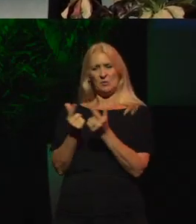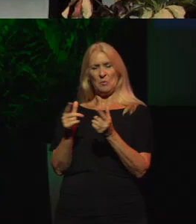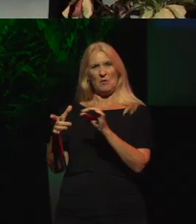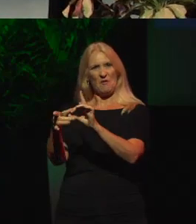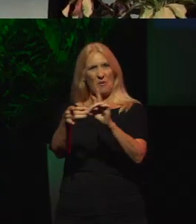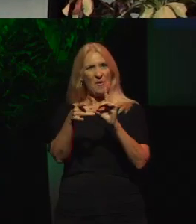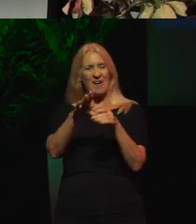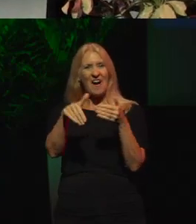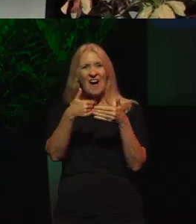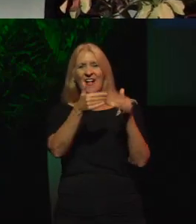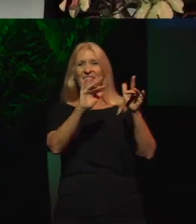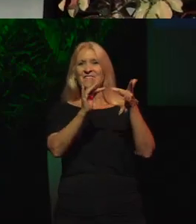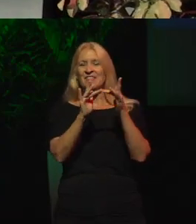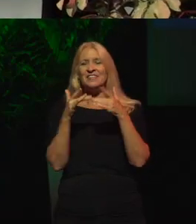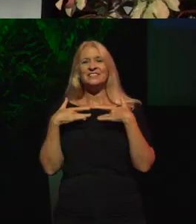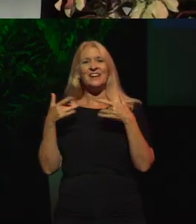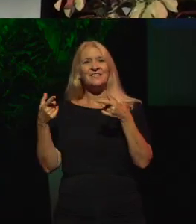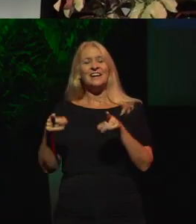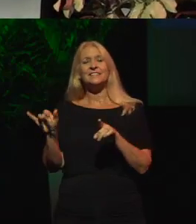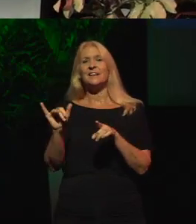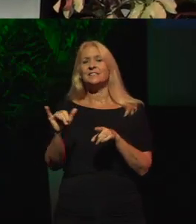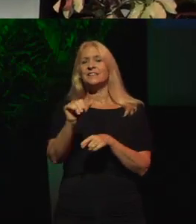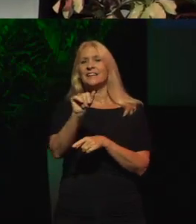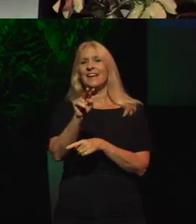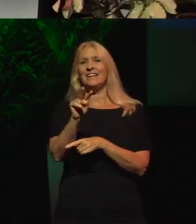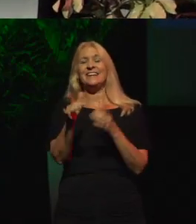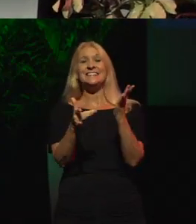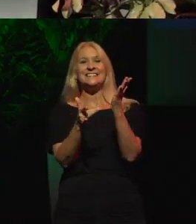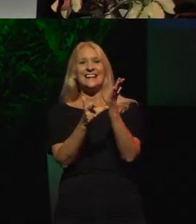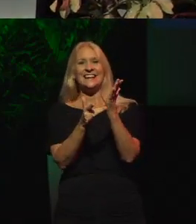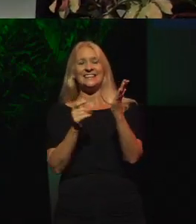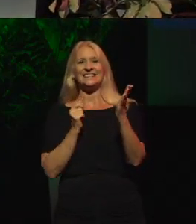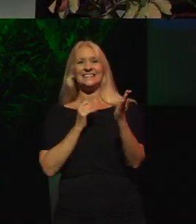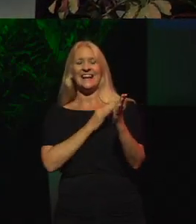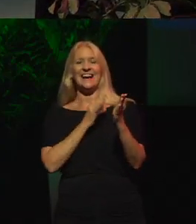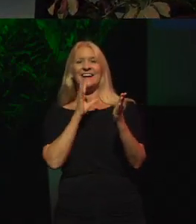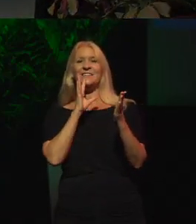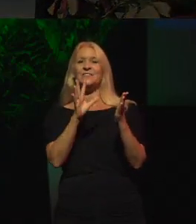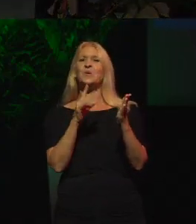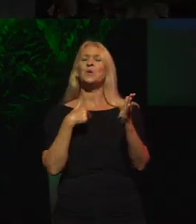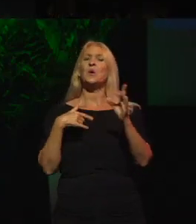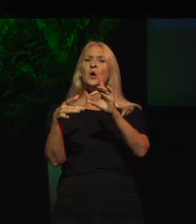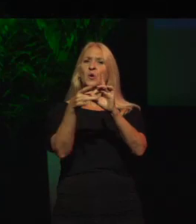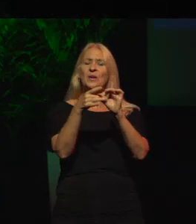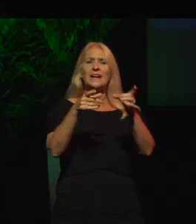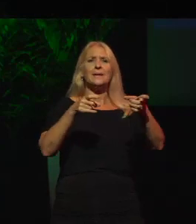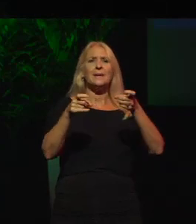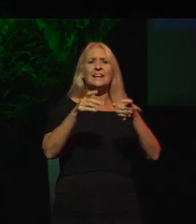our virtual events and, of course, to our AV and technical staff who are coordinating and managing